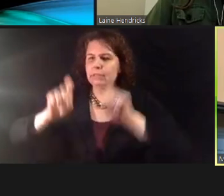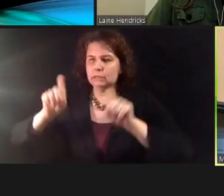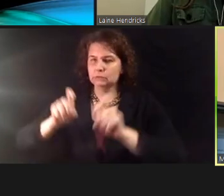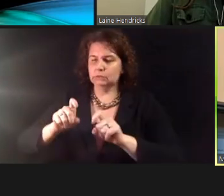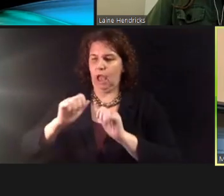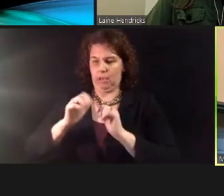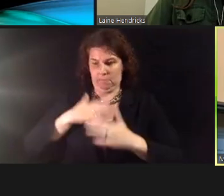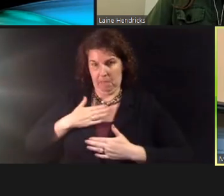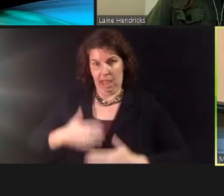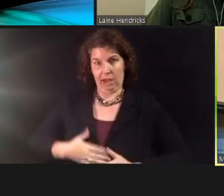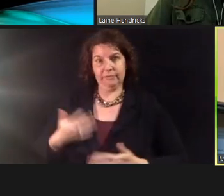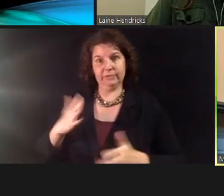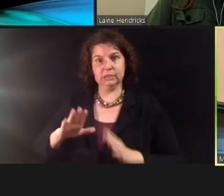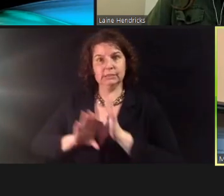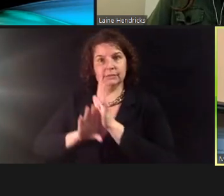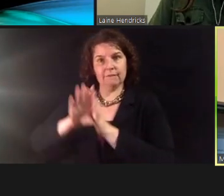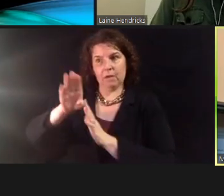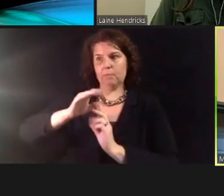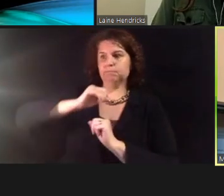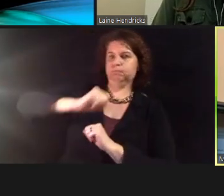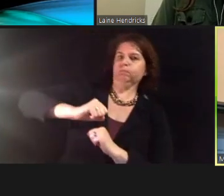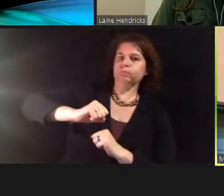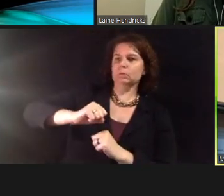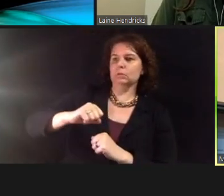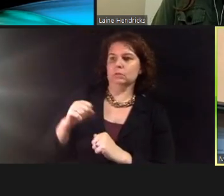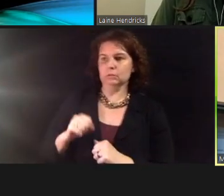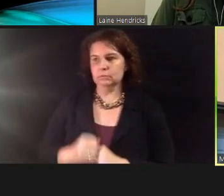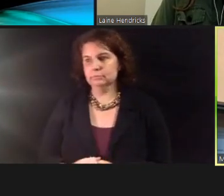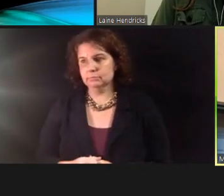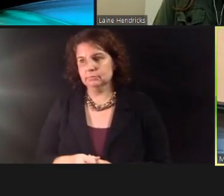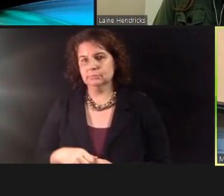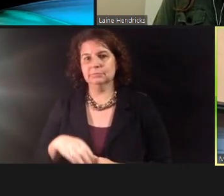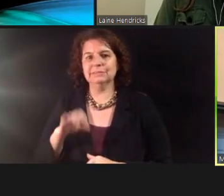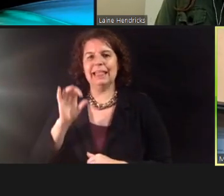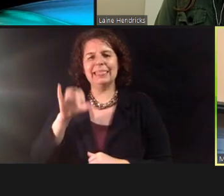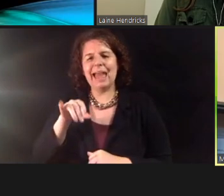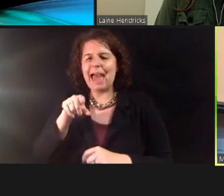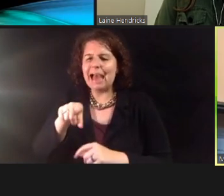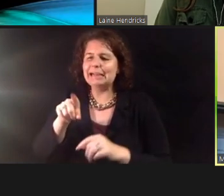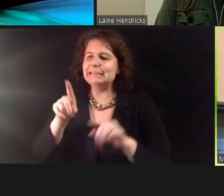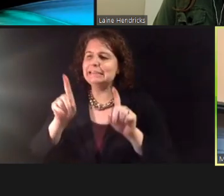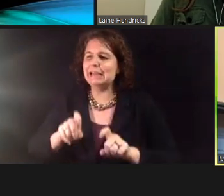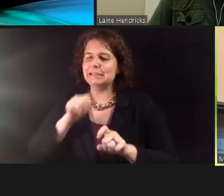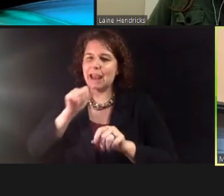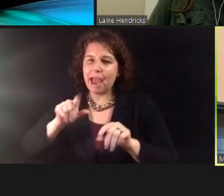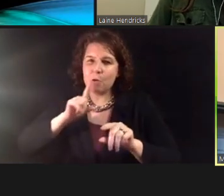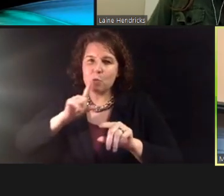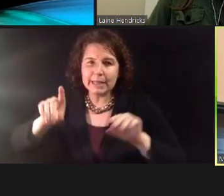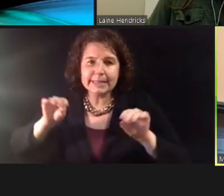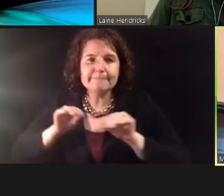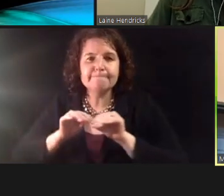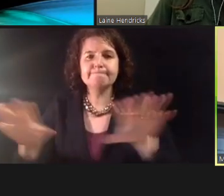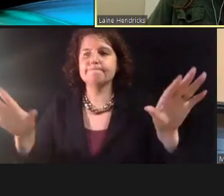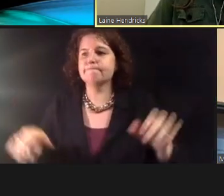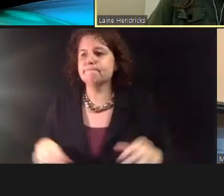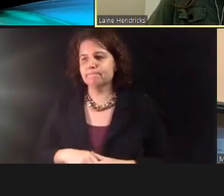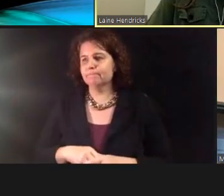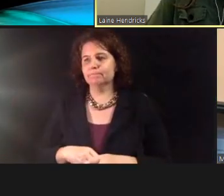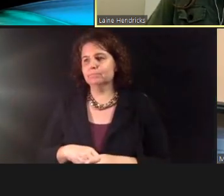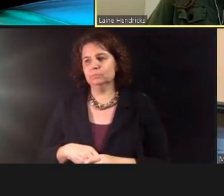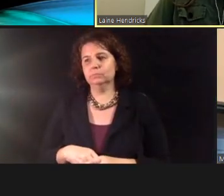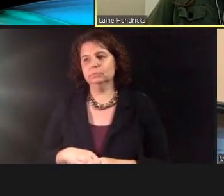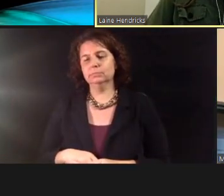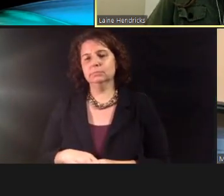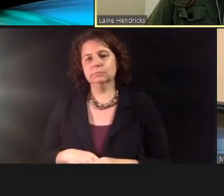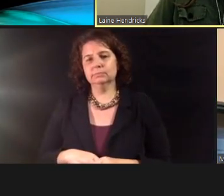yet used widely because it has limitations and is not used for diagnosis. Got it. All